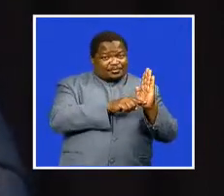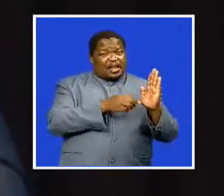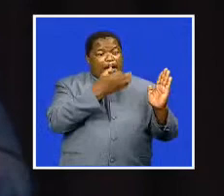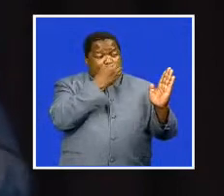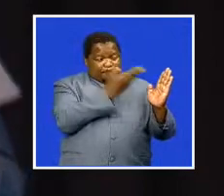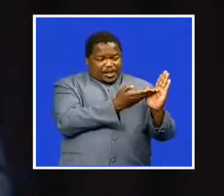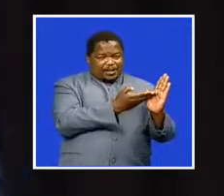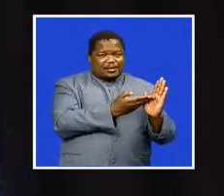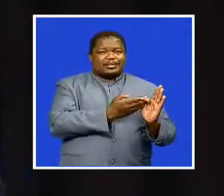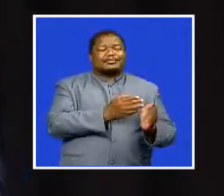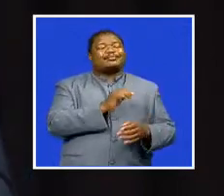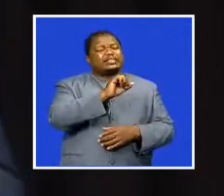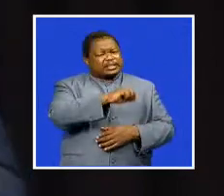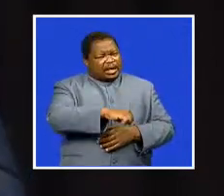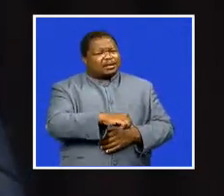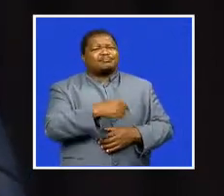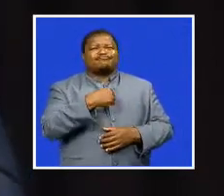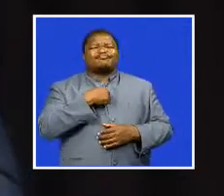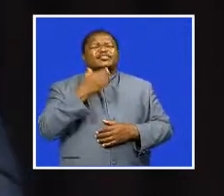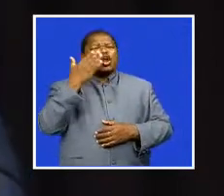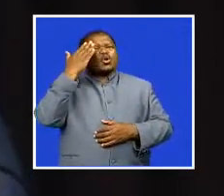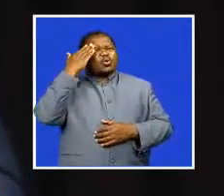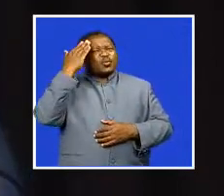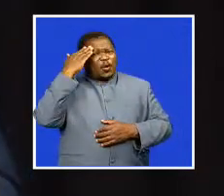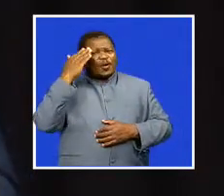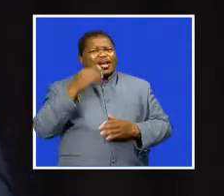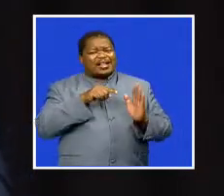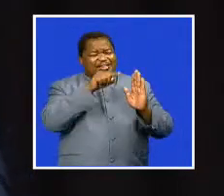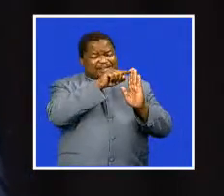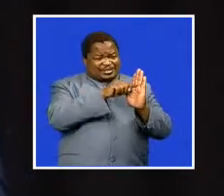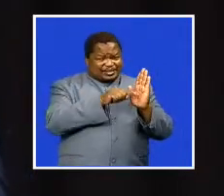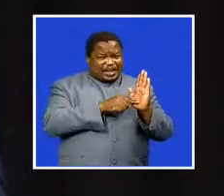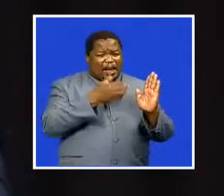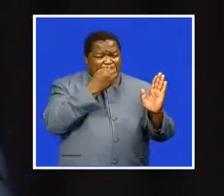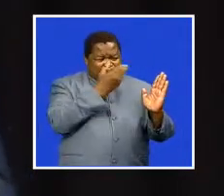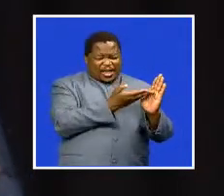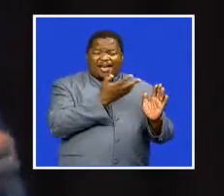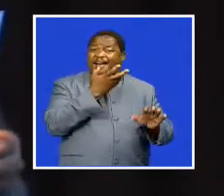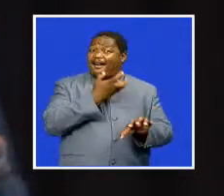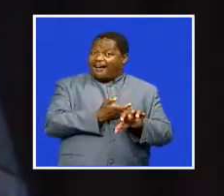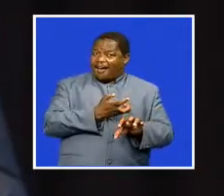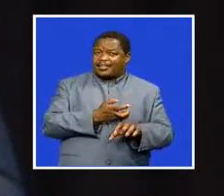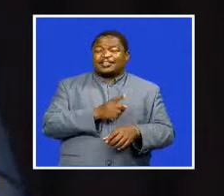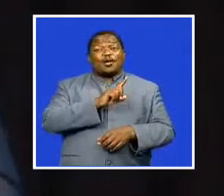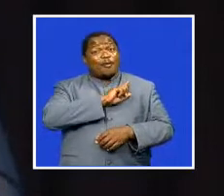likhulu njengoba ngishito nje sekumele sifake ema mask ngaso sonke isikhathi